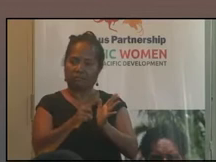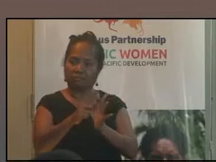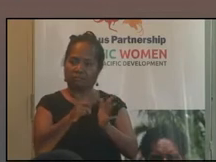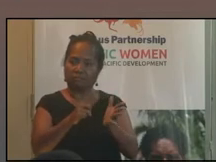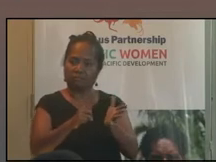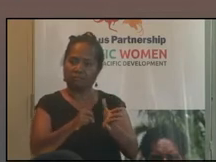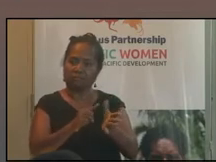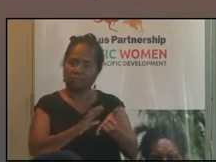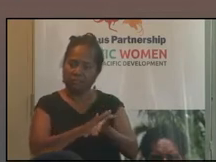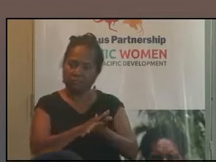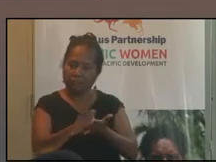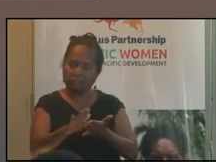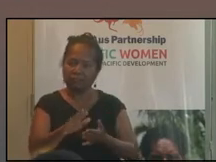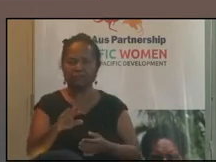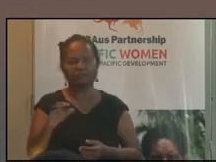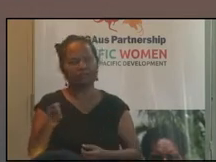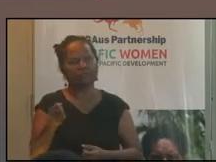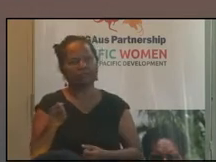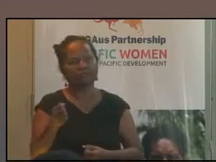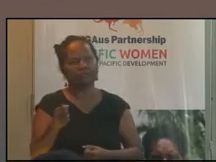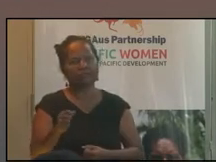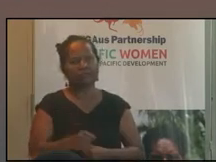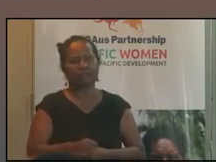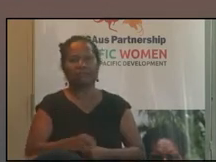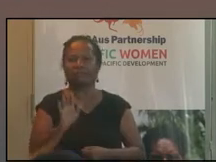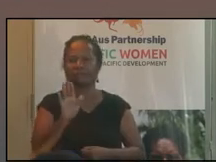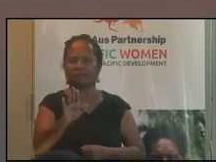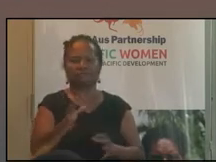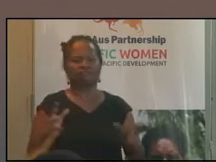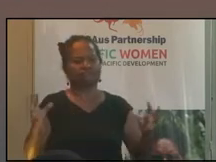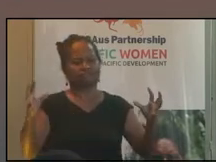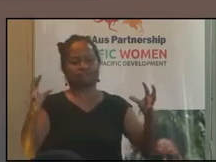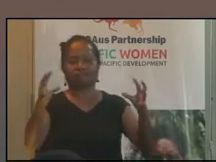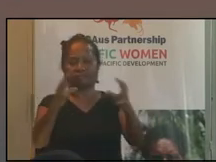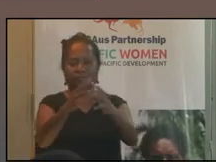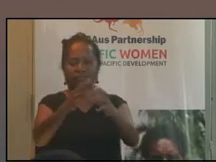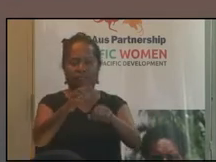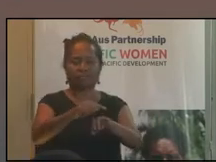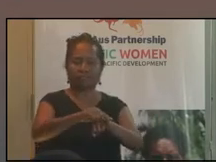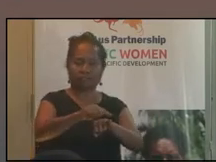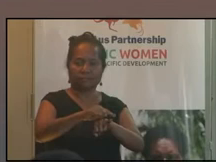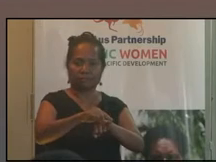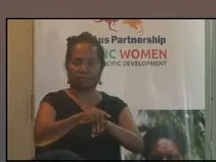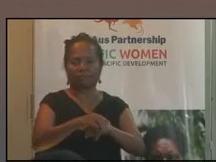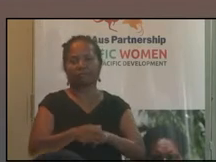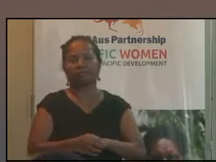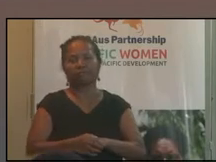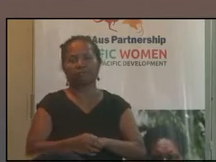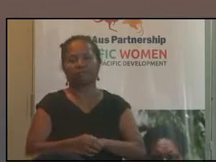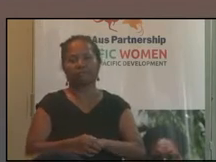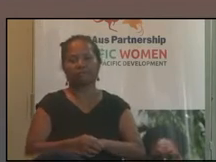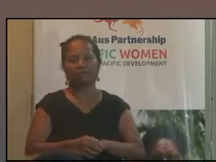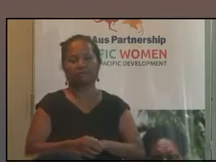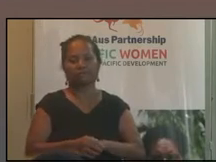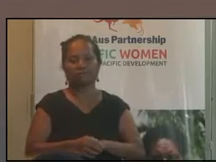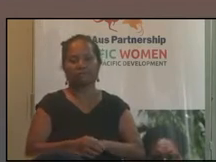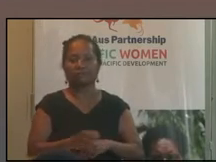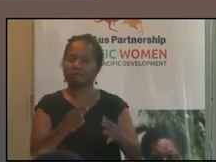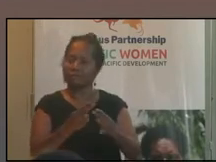very conscientious and there were very little block voting in that electorate and that contributed to her win. Also